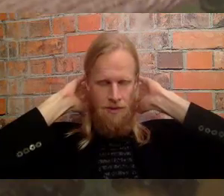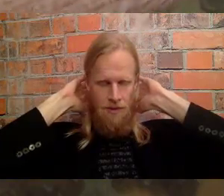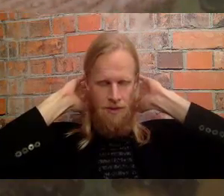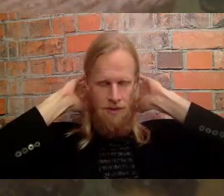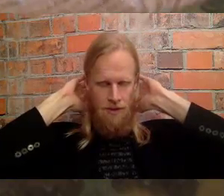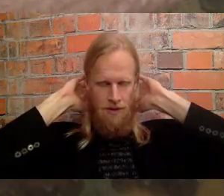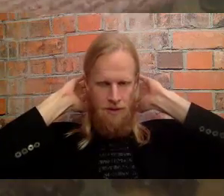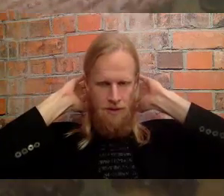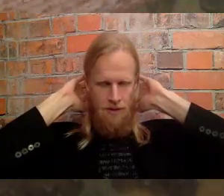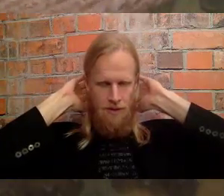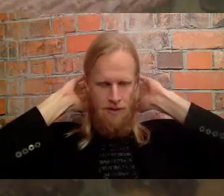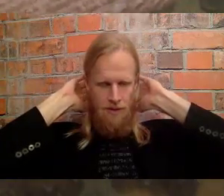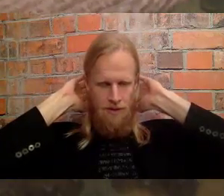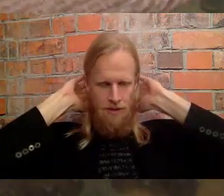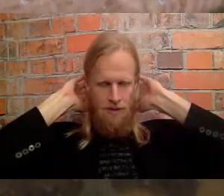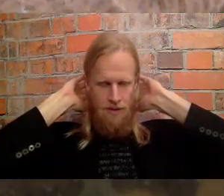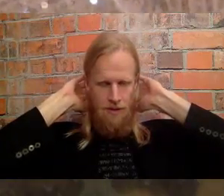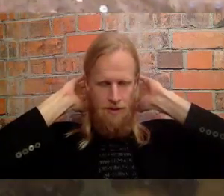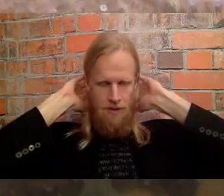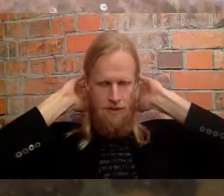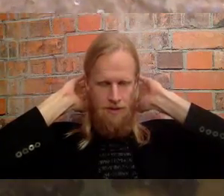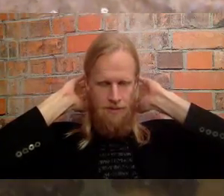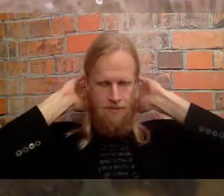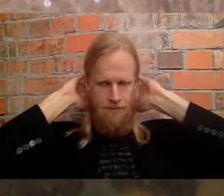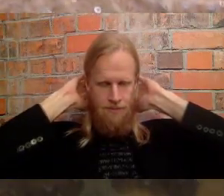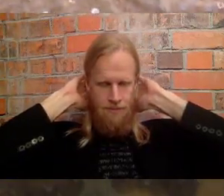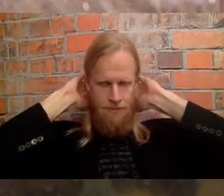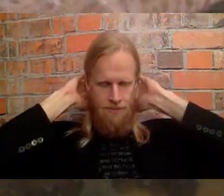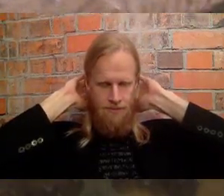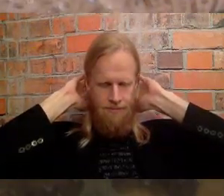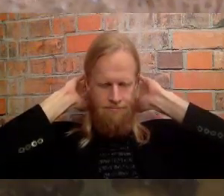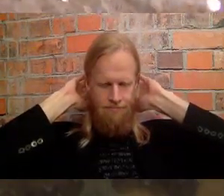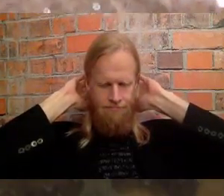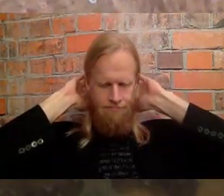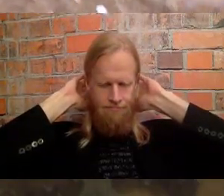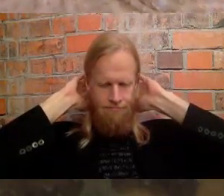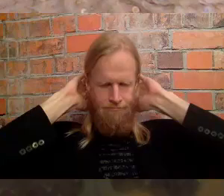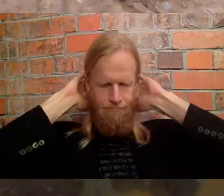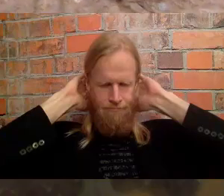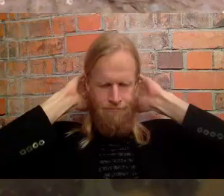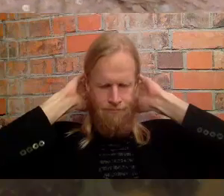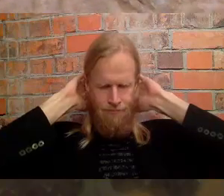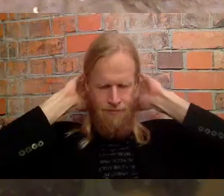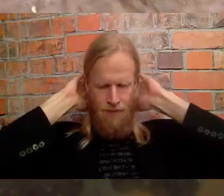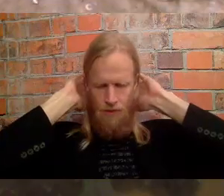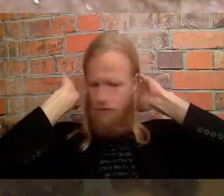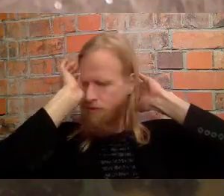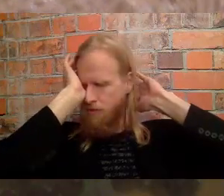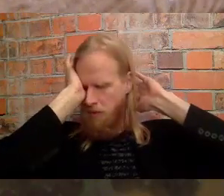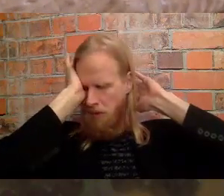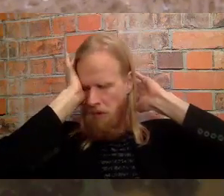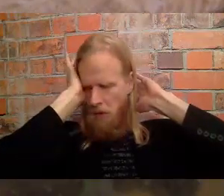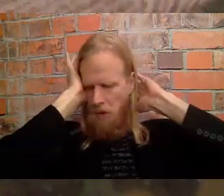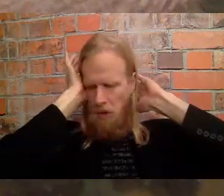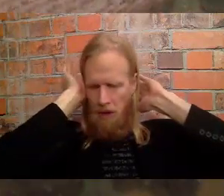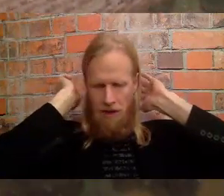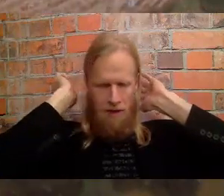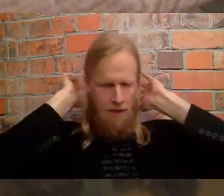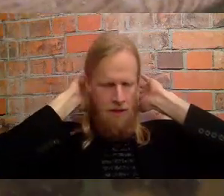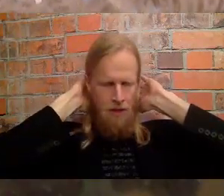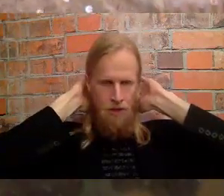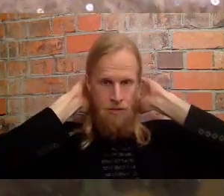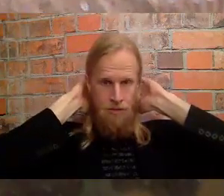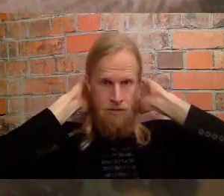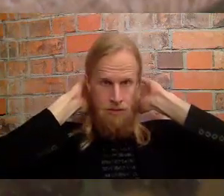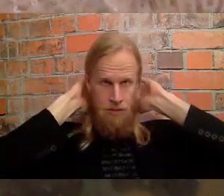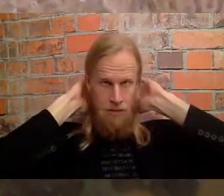moment that you are about to leave this world. There's that moment when you realize, oh, wow, it's happening. How